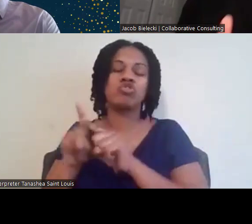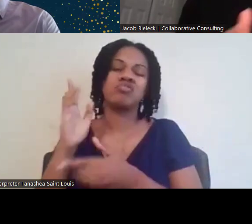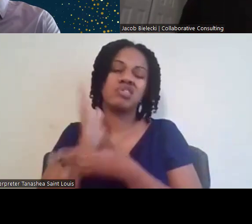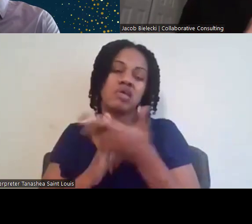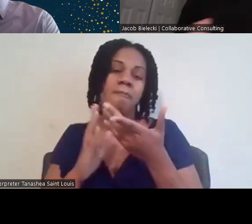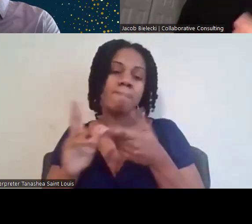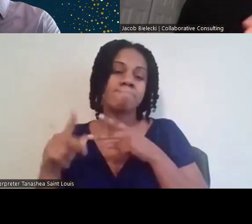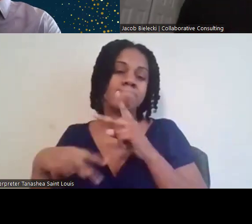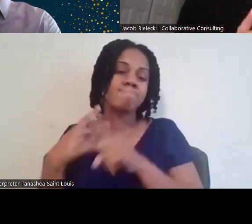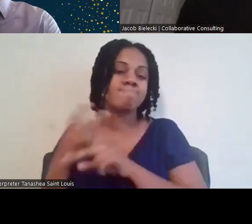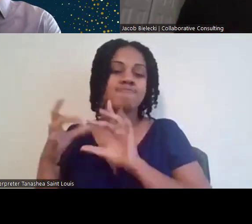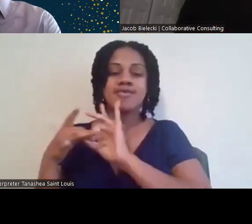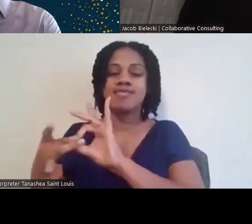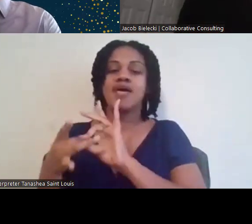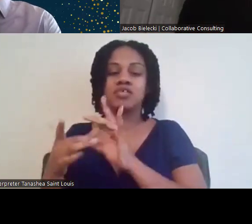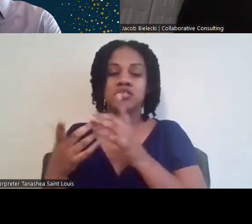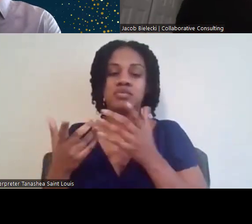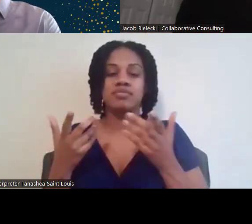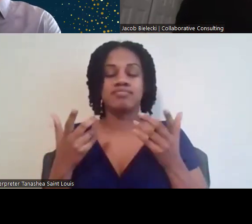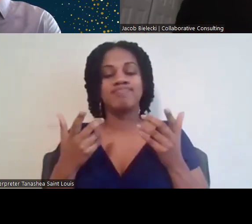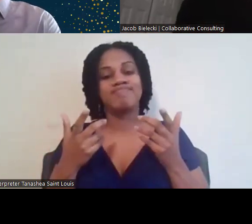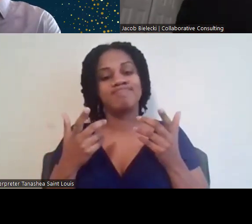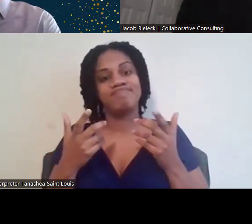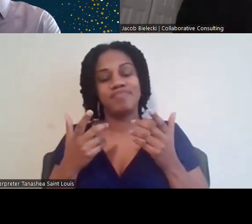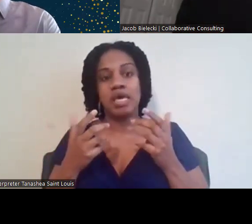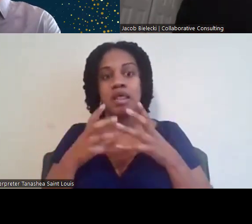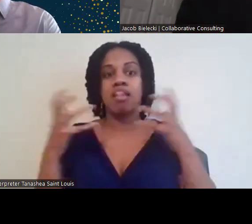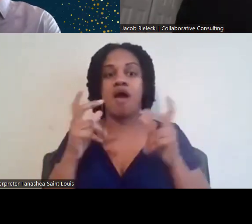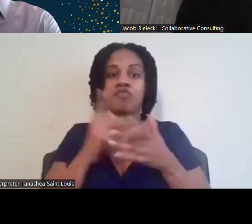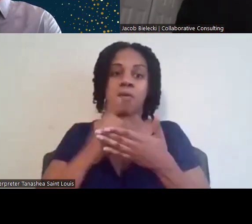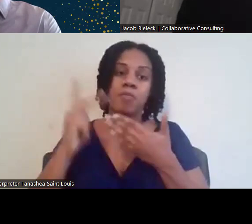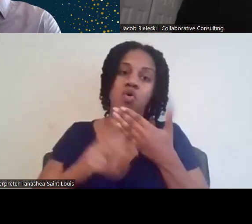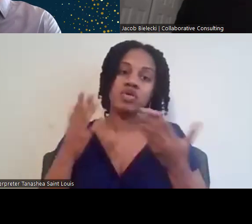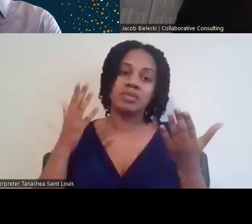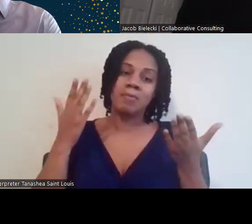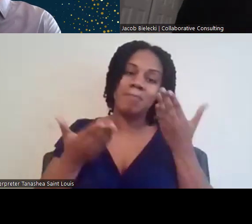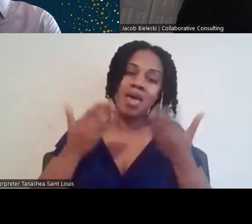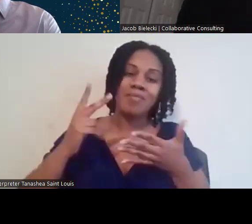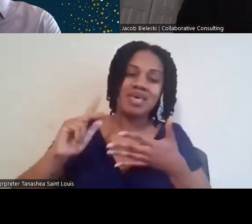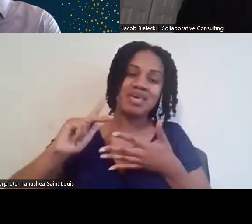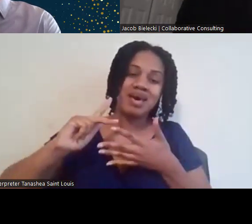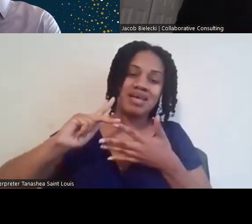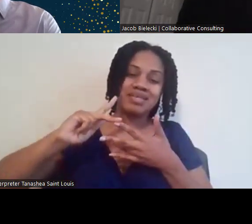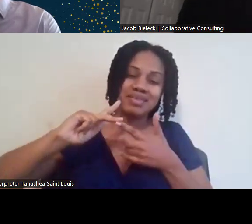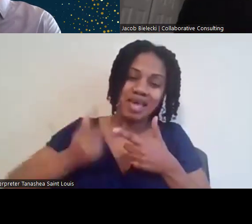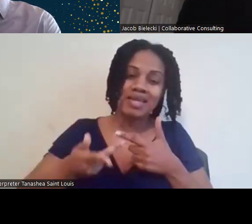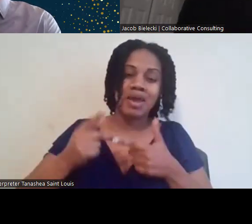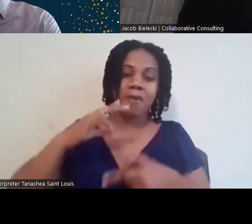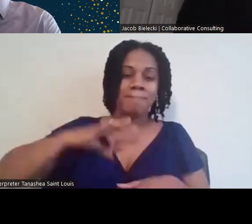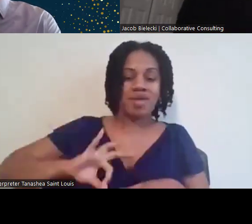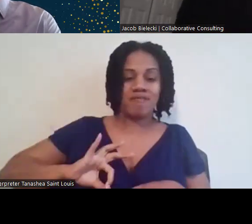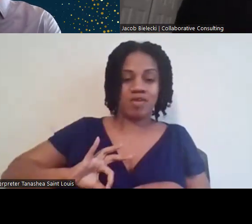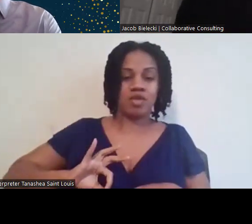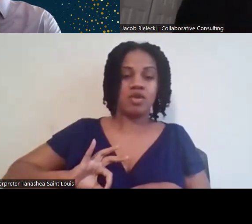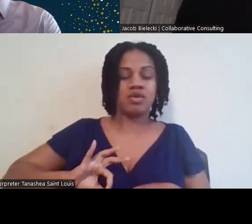of connection to it. And obviously a lot of the programs might have a secondary sort of social benefit, particularly, you